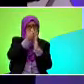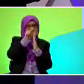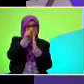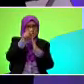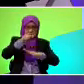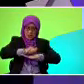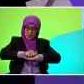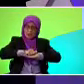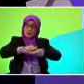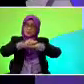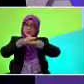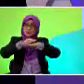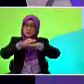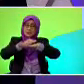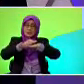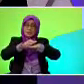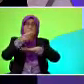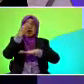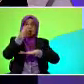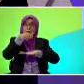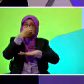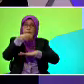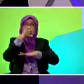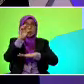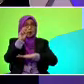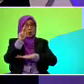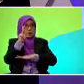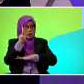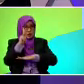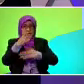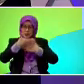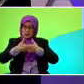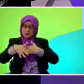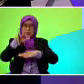he used apple just now. The